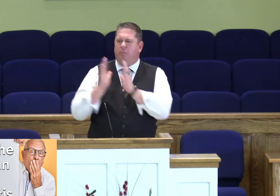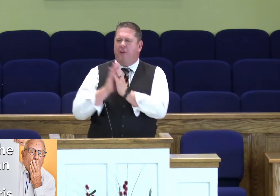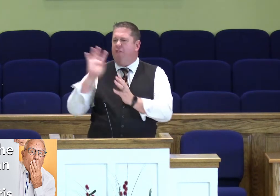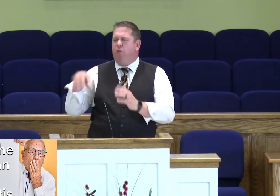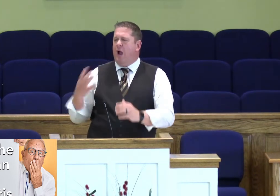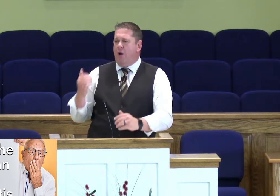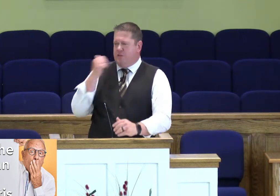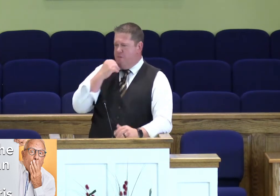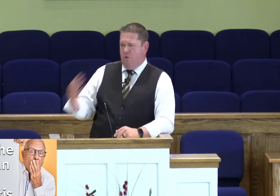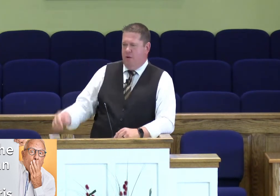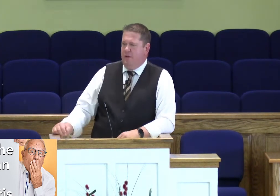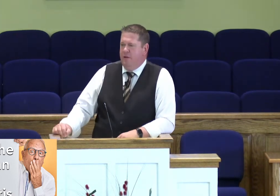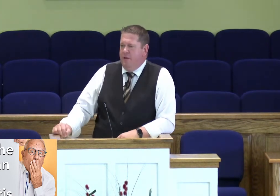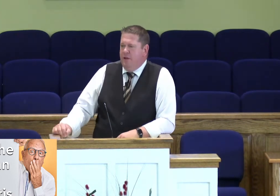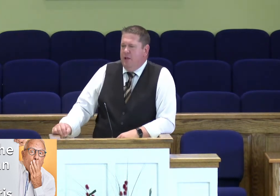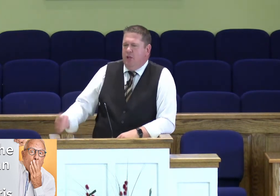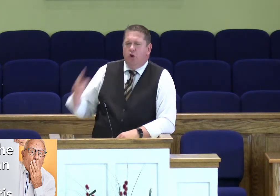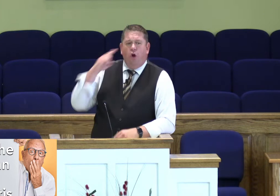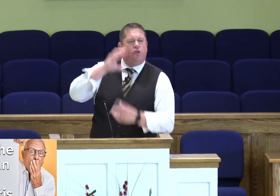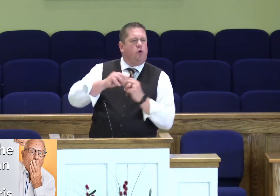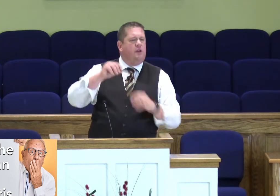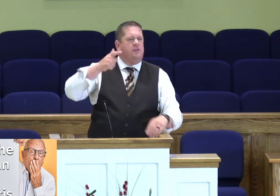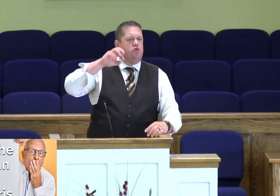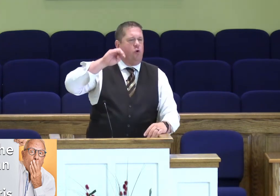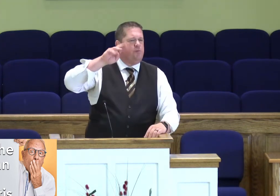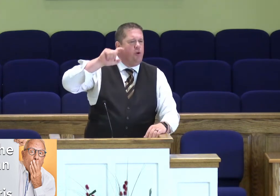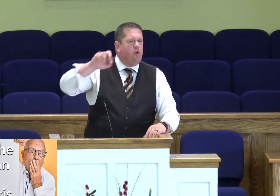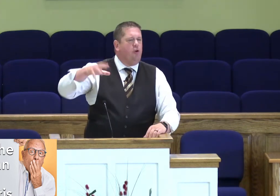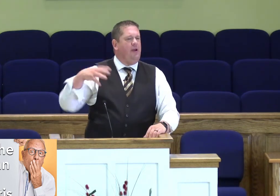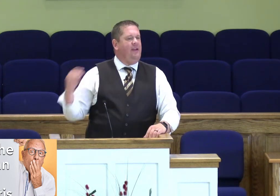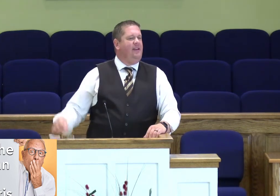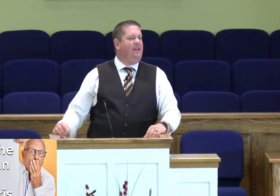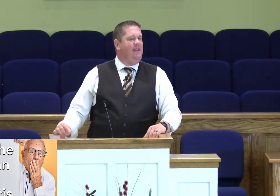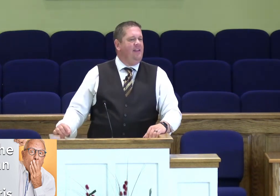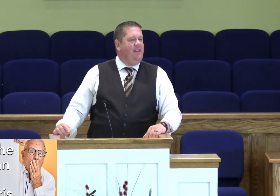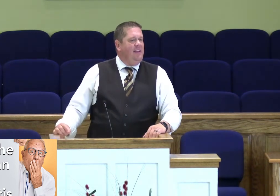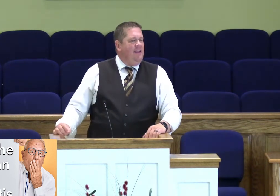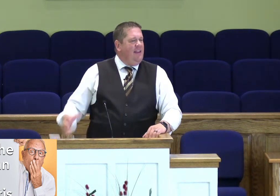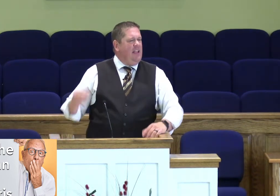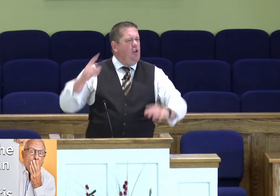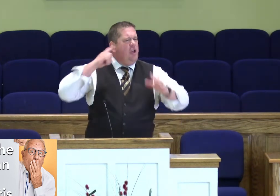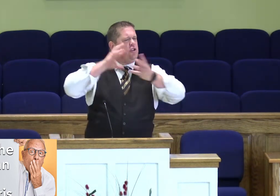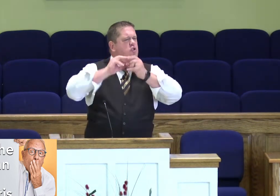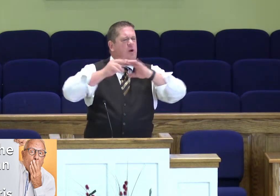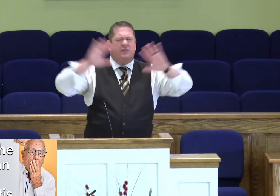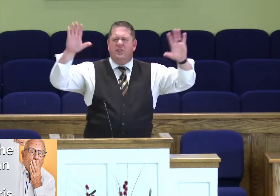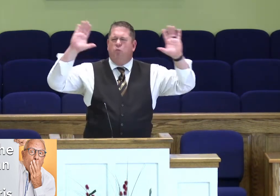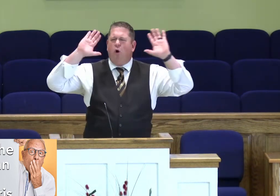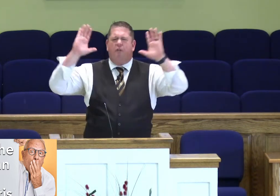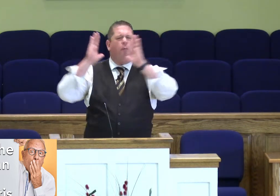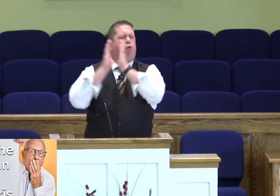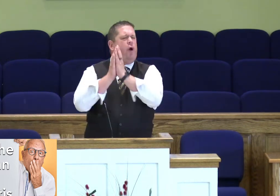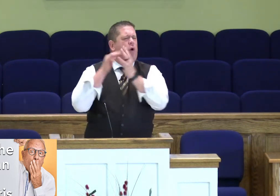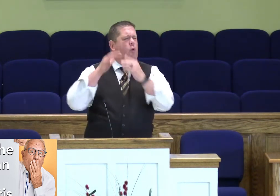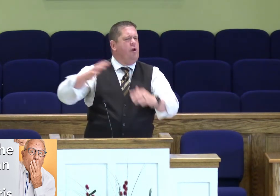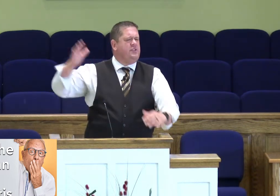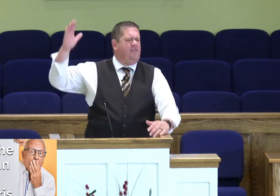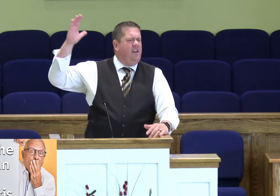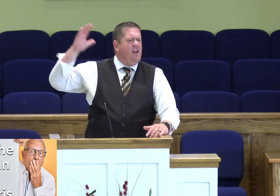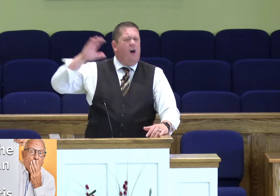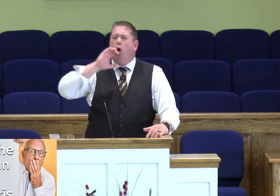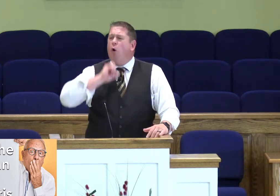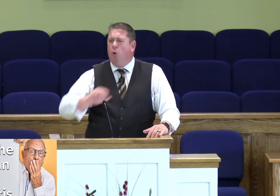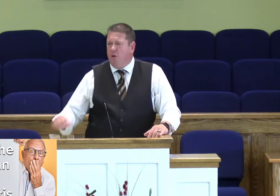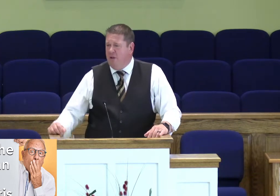4 a.m. and pray for 4 hours every morning. You heard the stories of George Mueller, and you hear the stories of these wonderful prayer